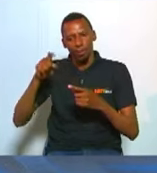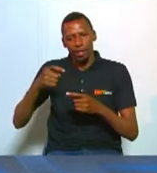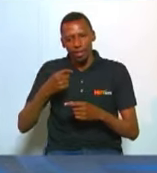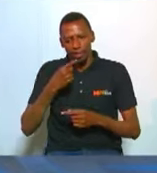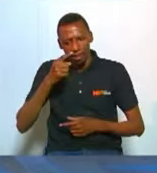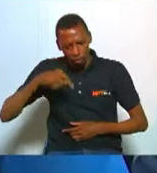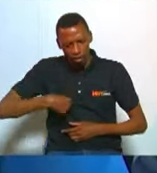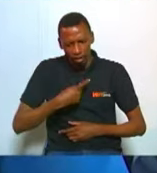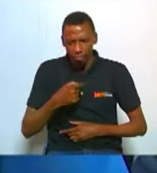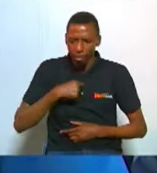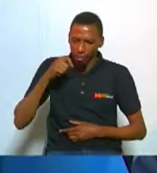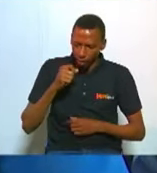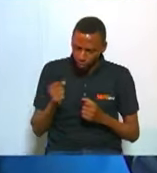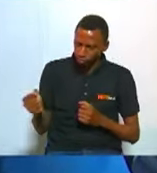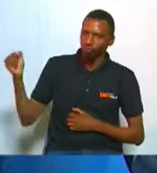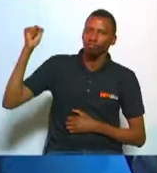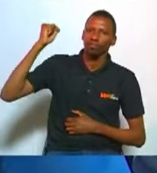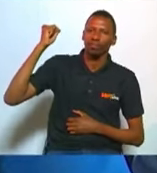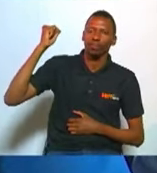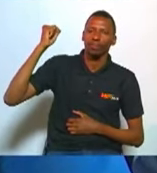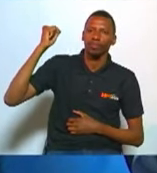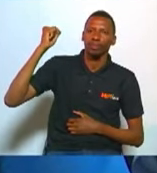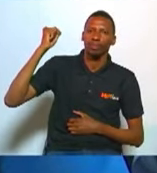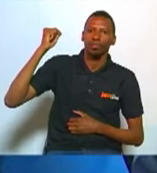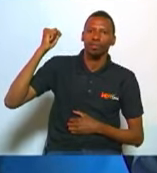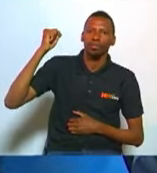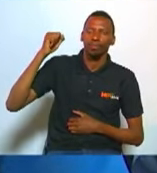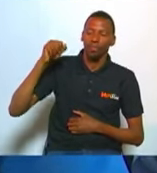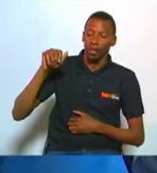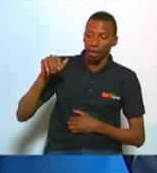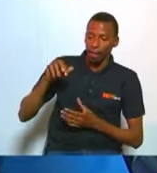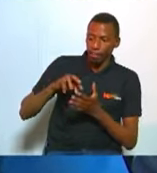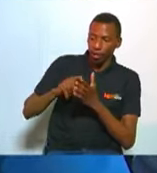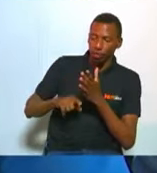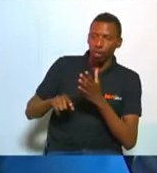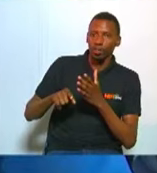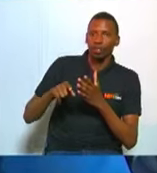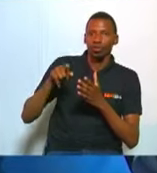up. That's the sign you can control yourself.